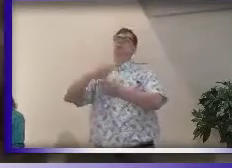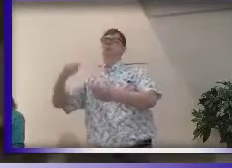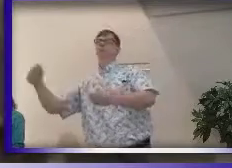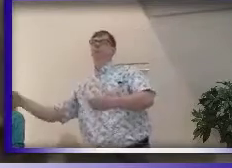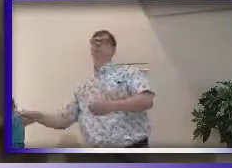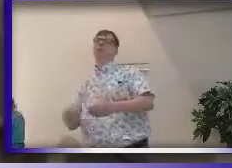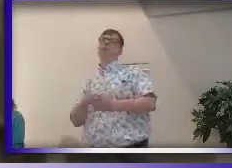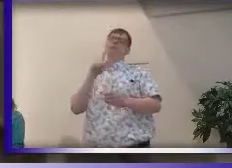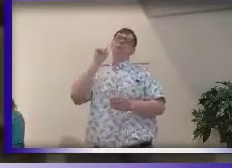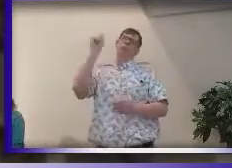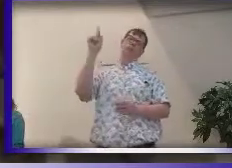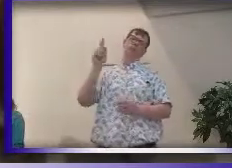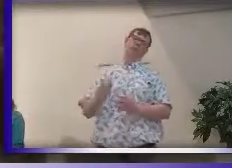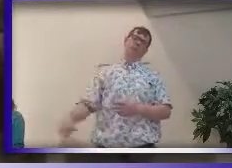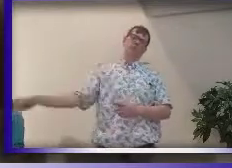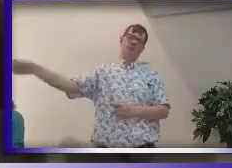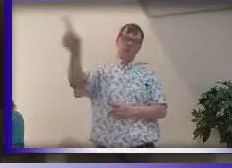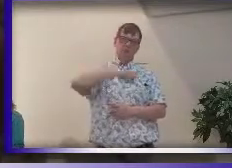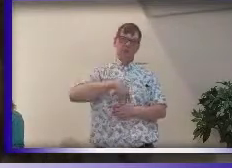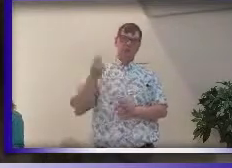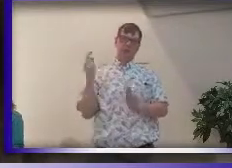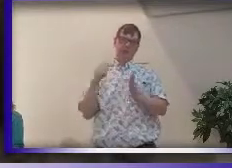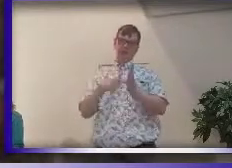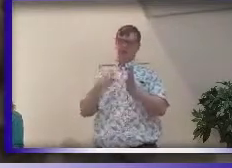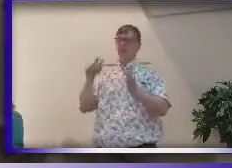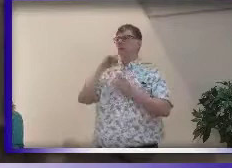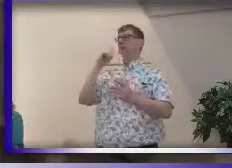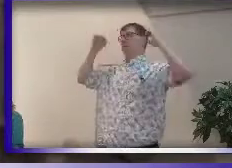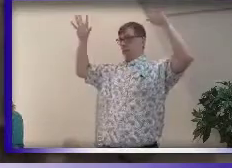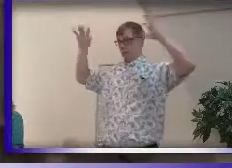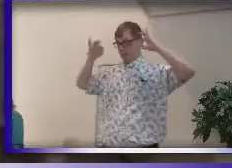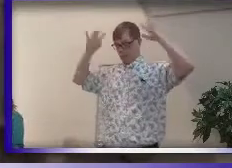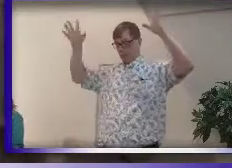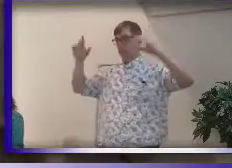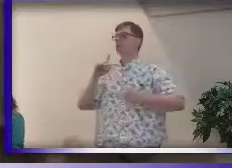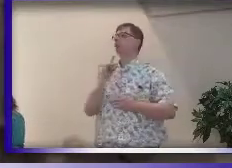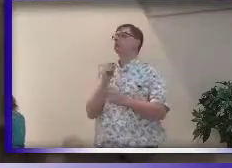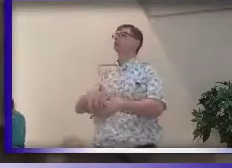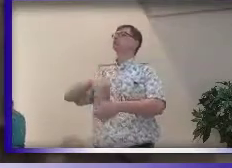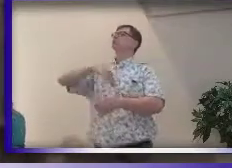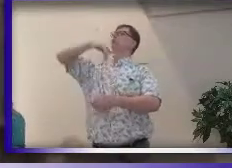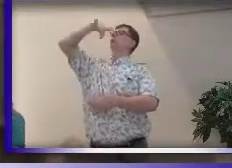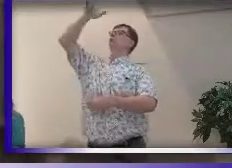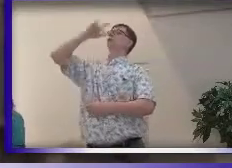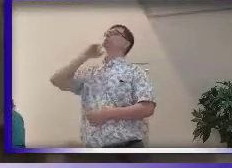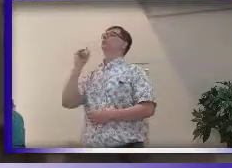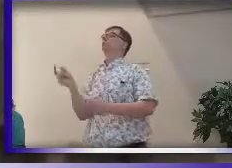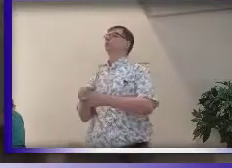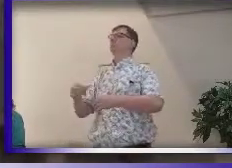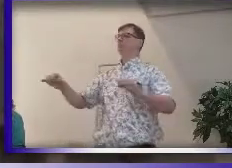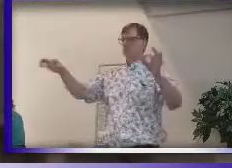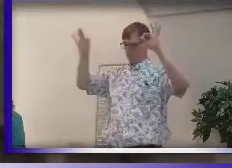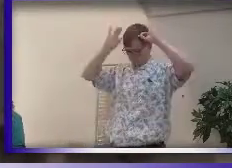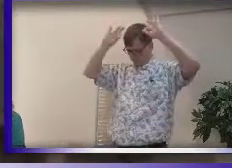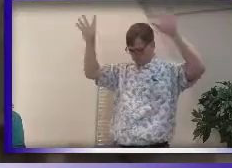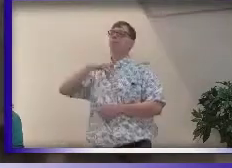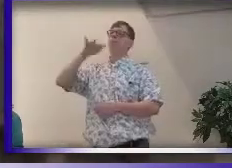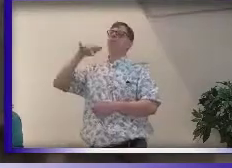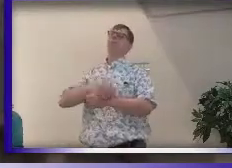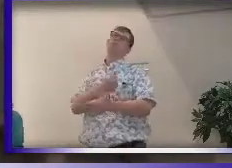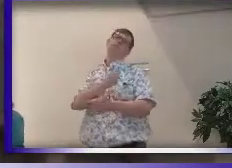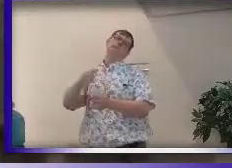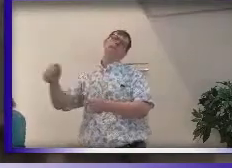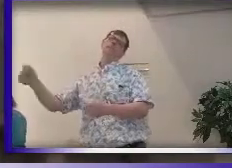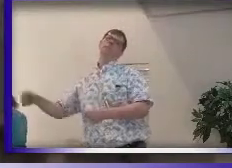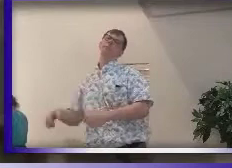souls. We are having a spiritual awakening here together this morning, and everyone within reach of my voice, no matter